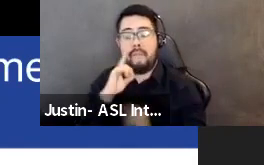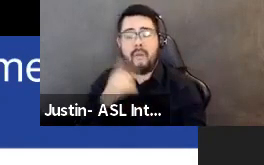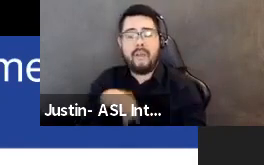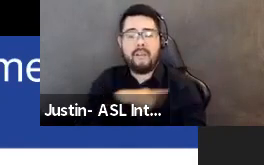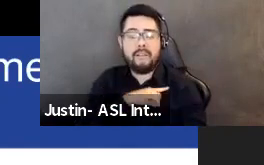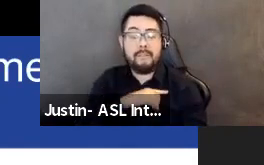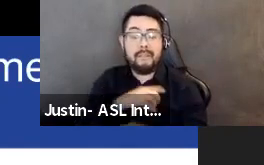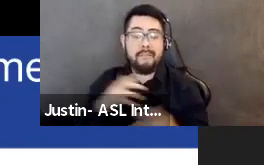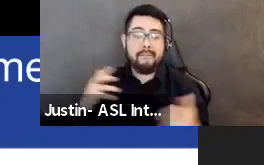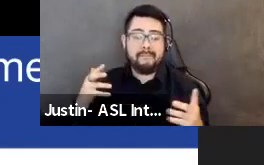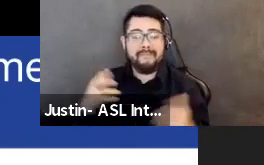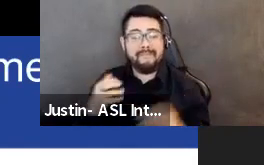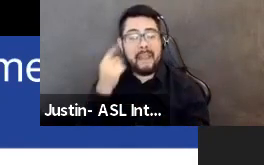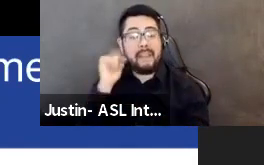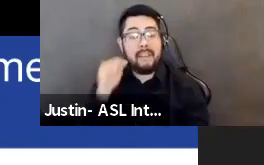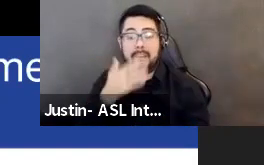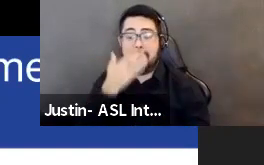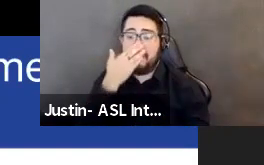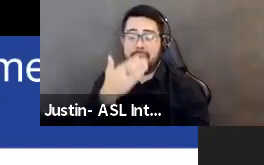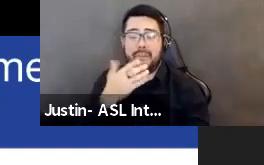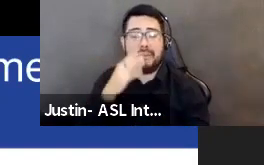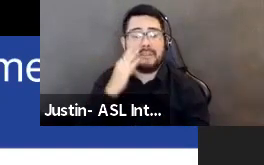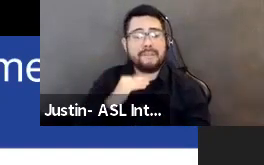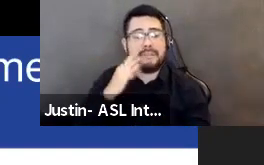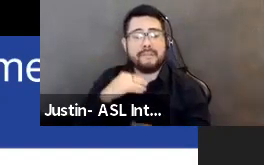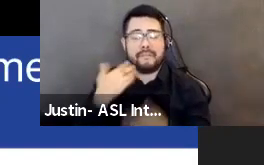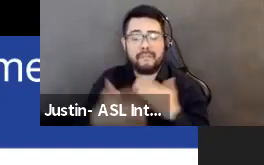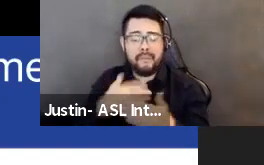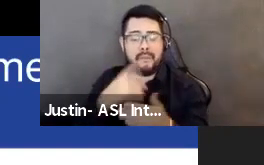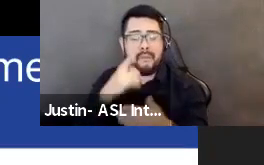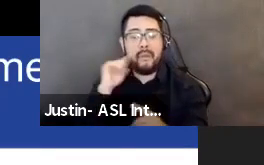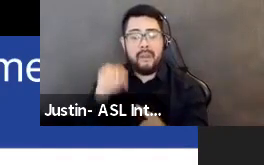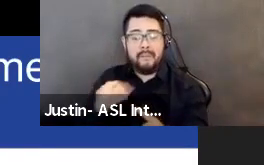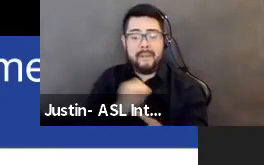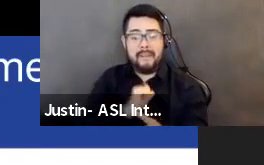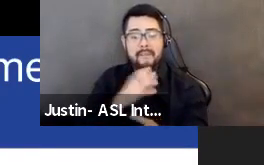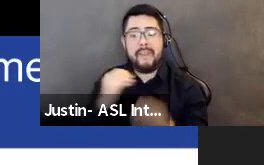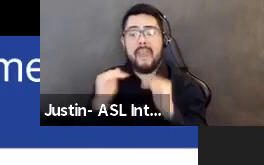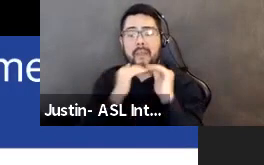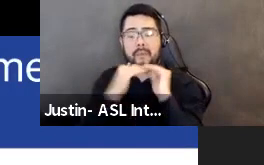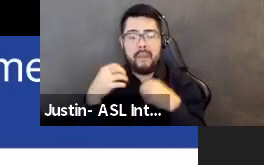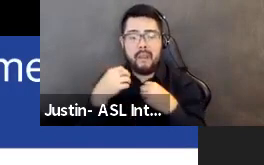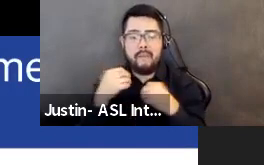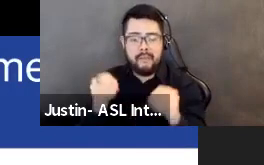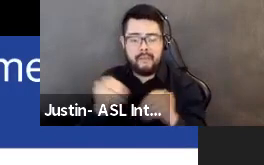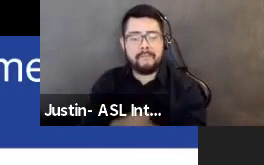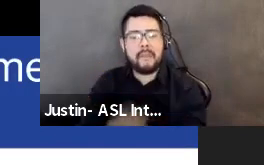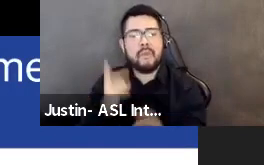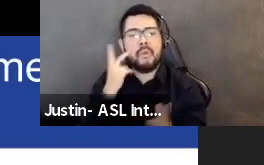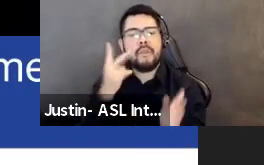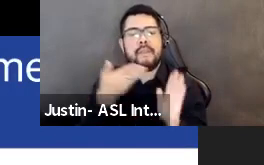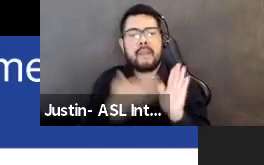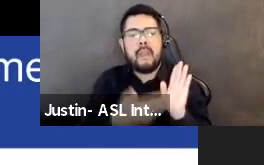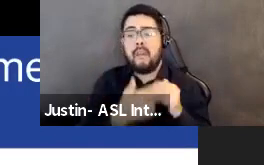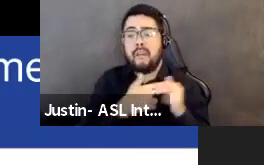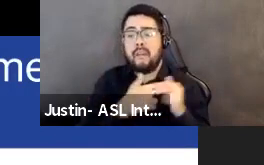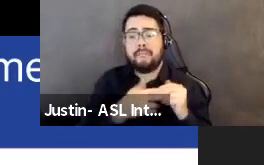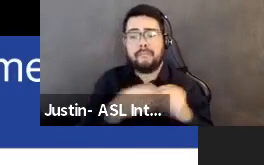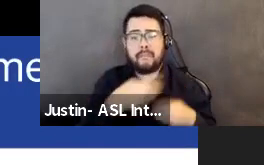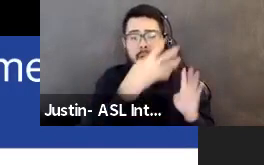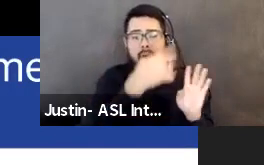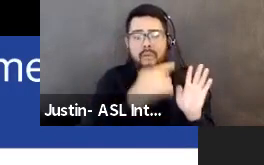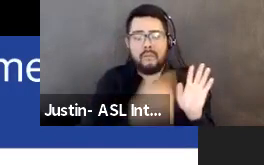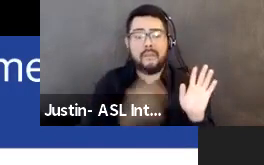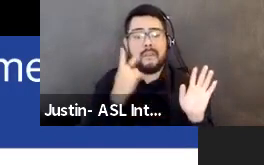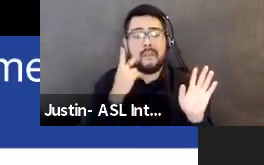honestly a really enjoyable process for me in the equity office um on the screen you can see the list of organizations and